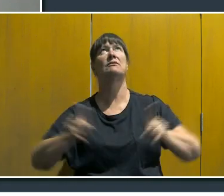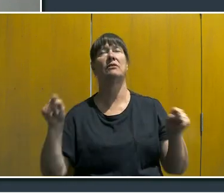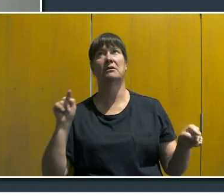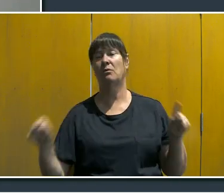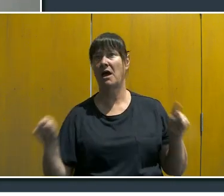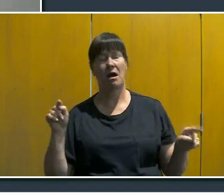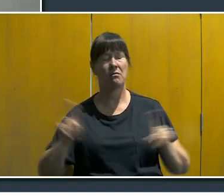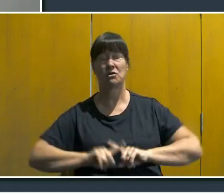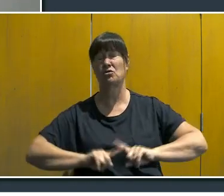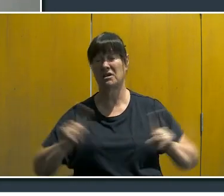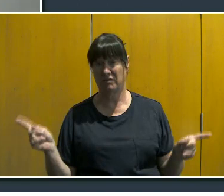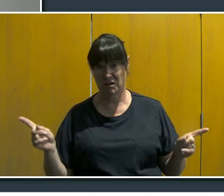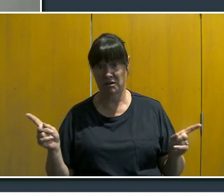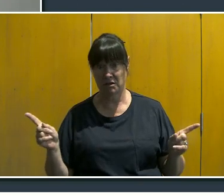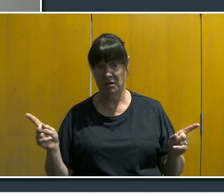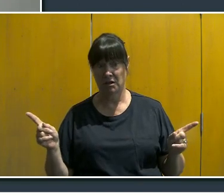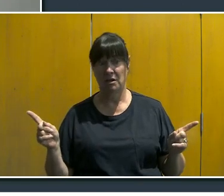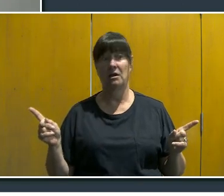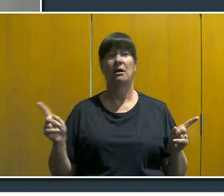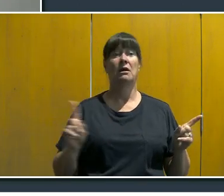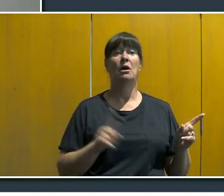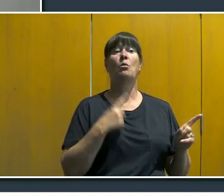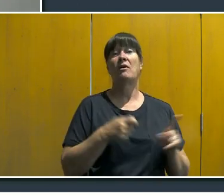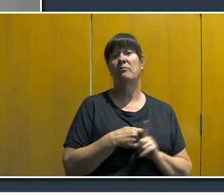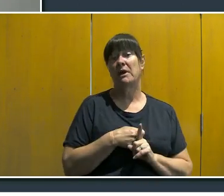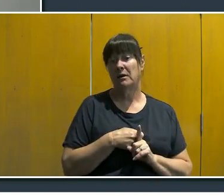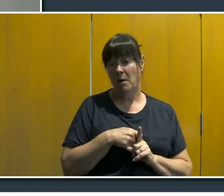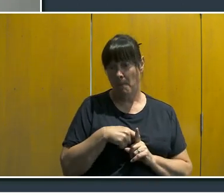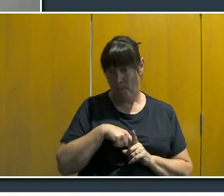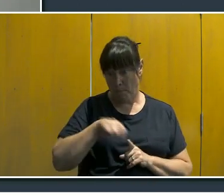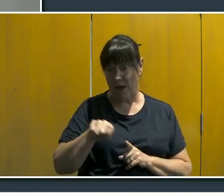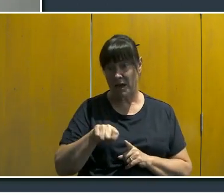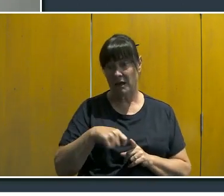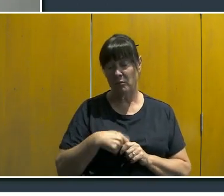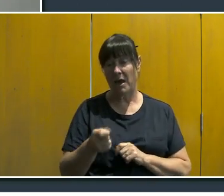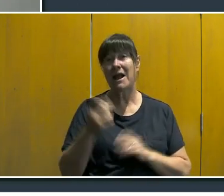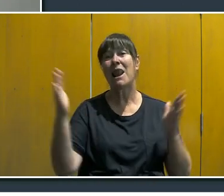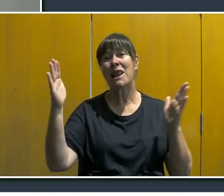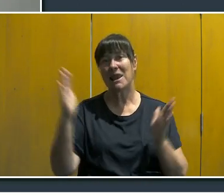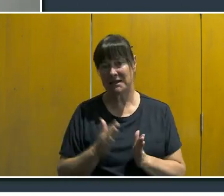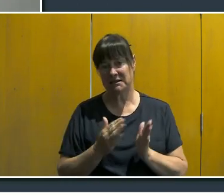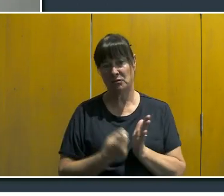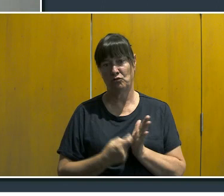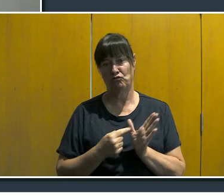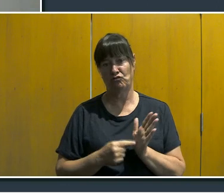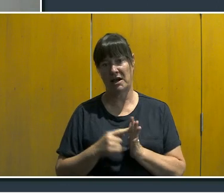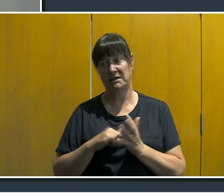probably because we've been paying a lot less rates within